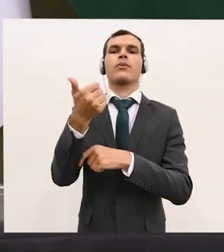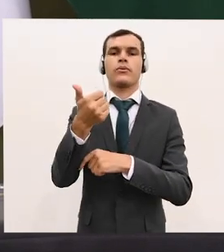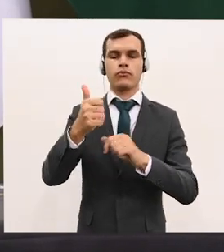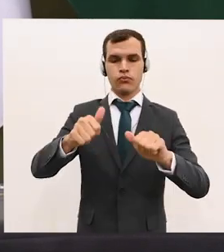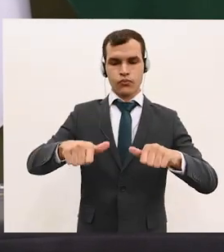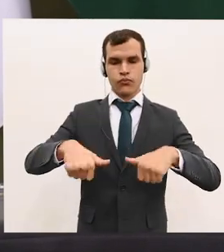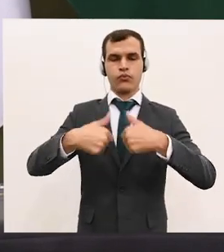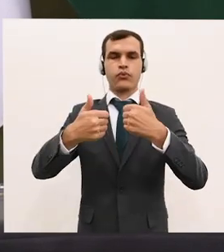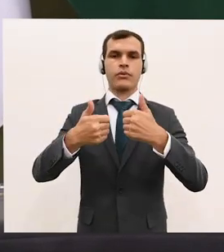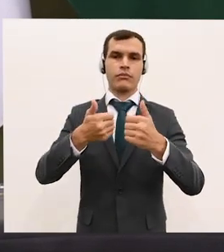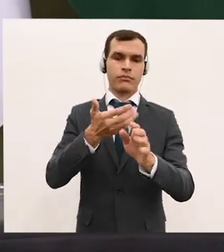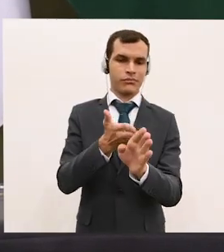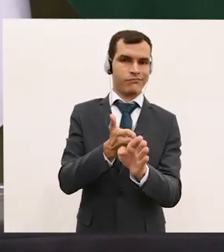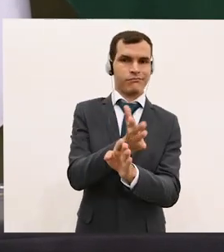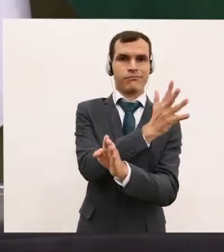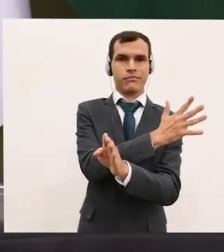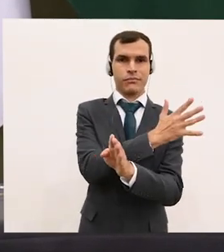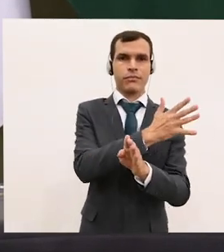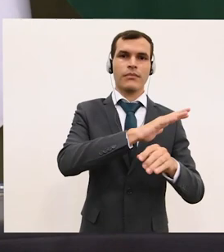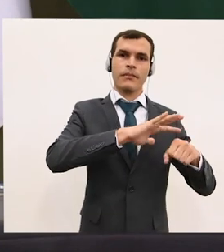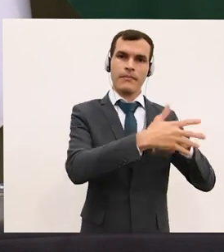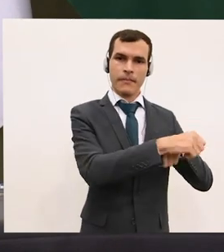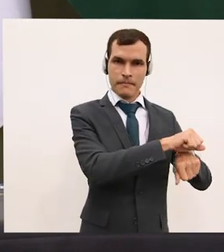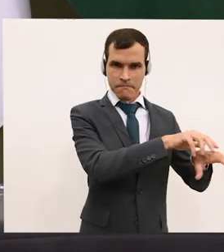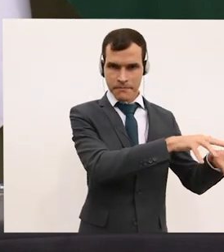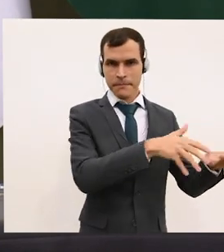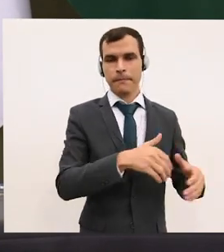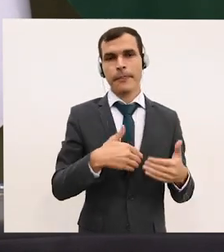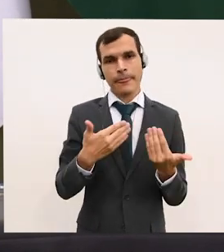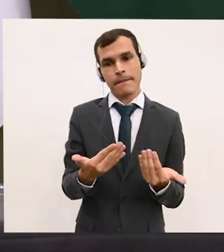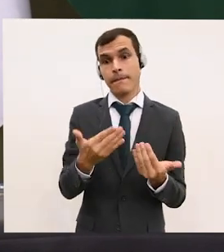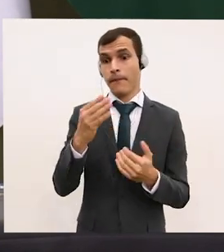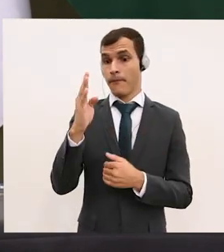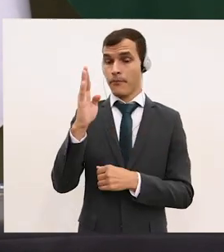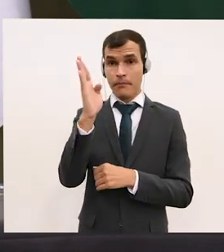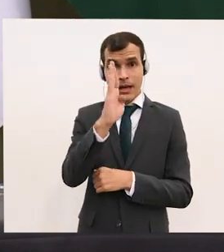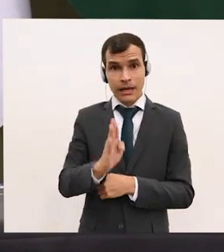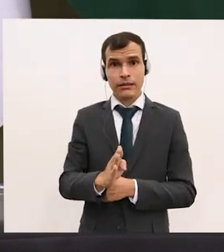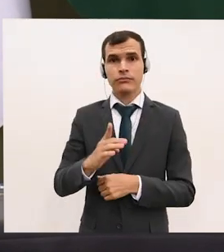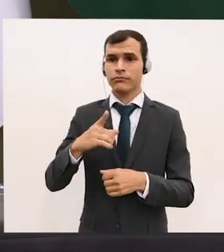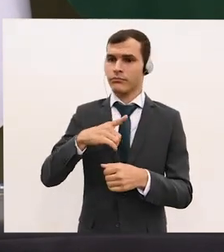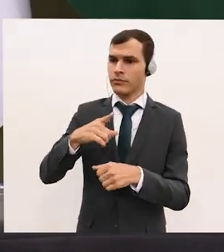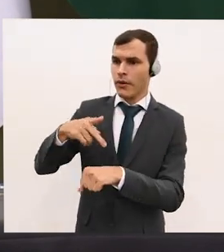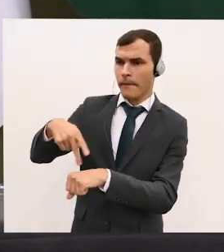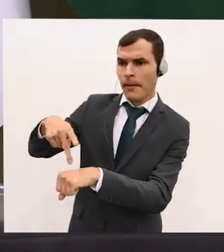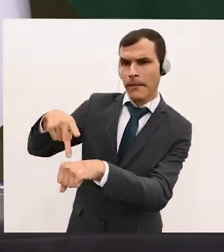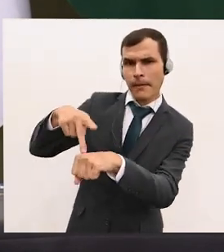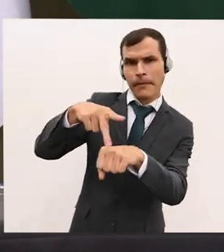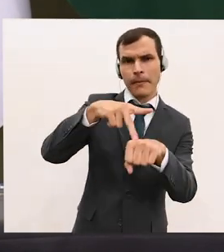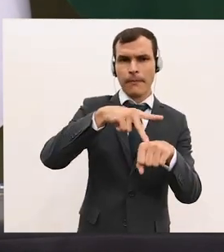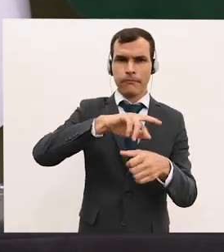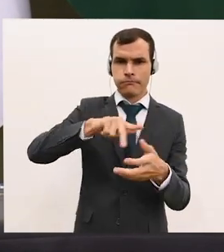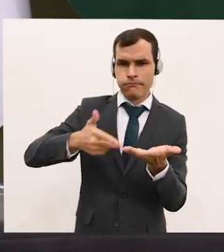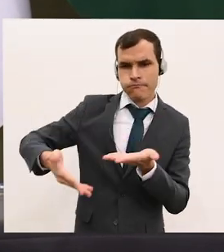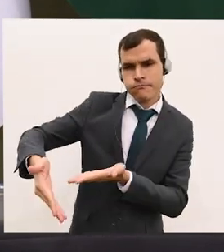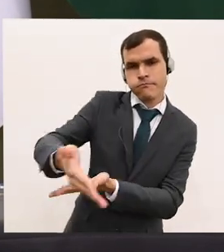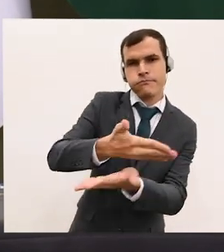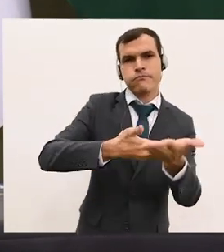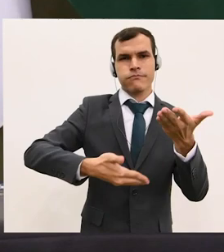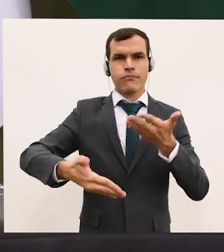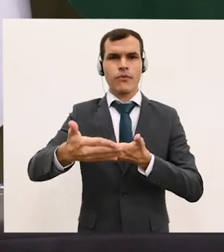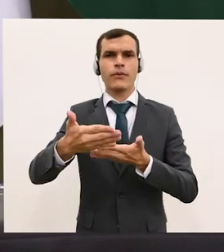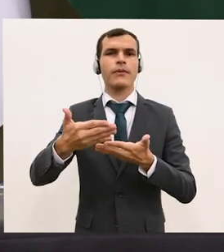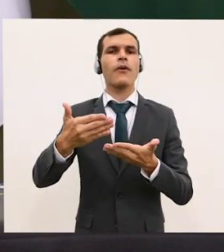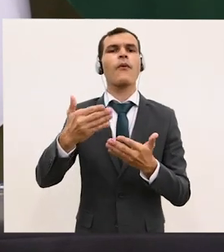negotiations, which are designed to put WTO into the 21st century with regard to trade rules.